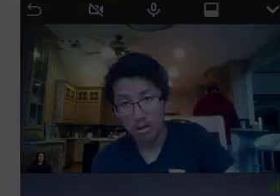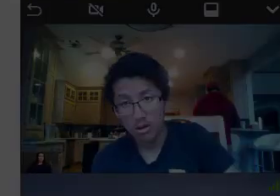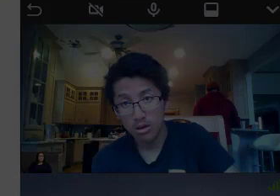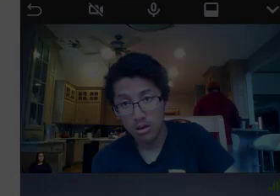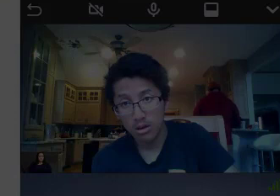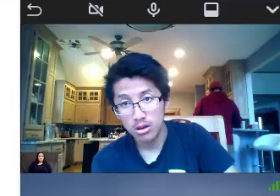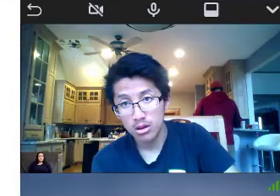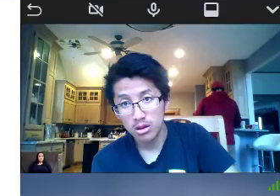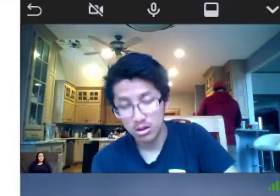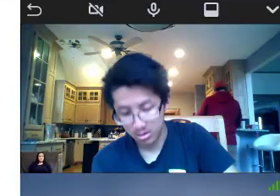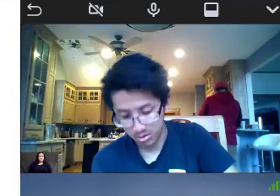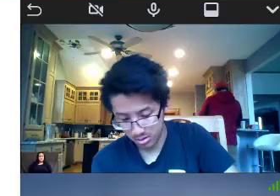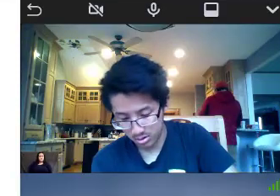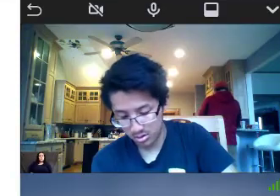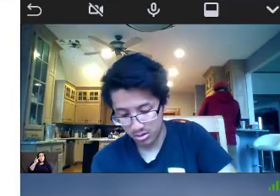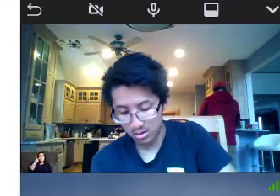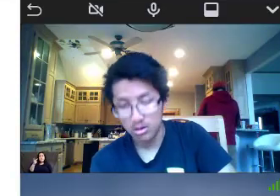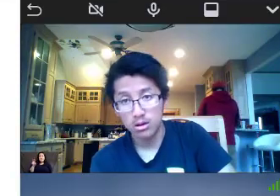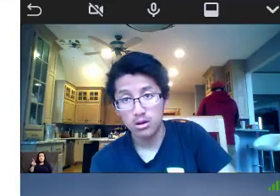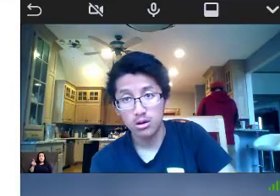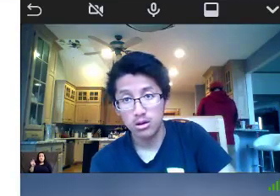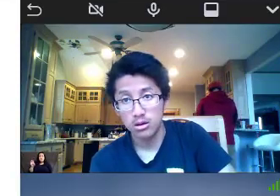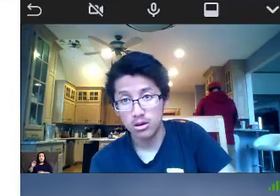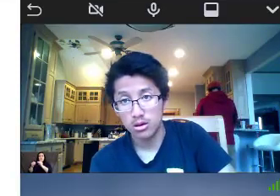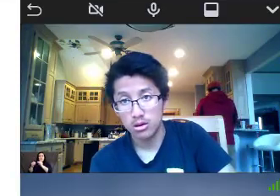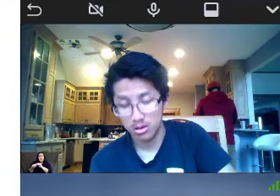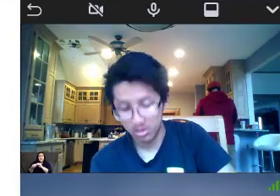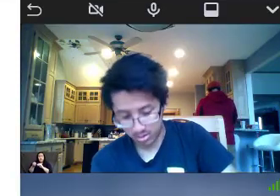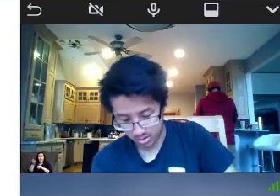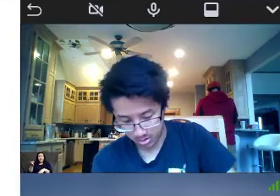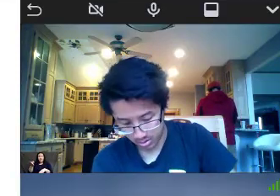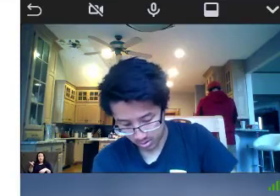sort of use the definition of Reynolds number there, but this is the same equation.